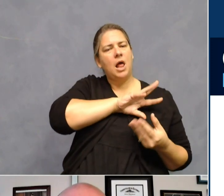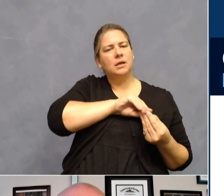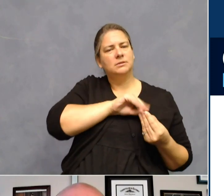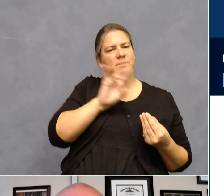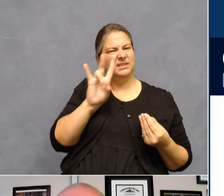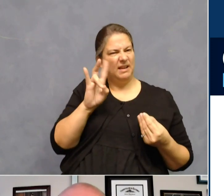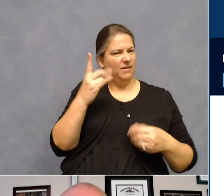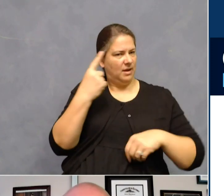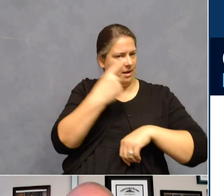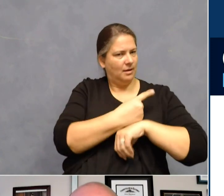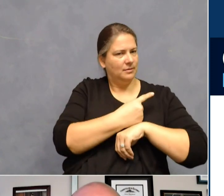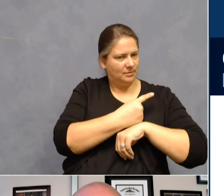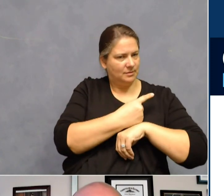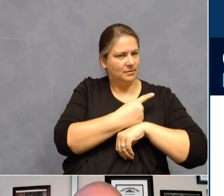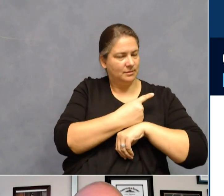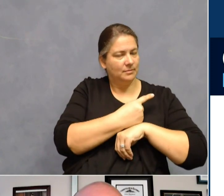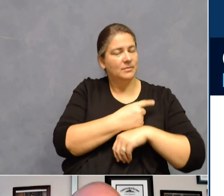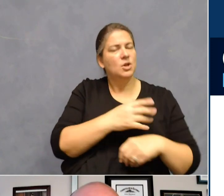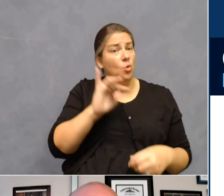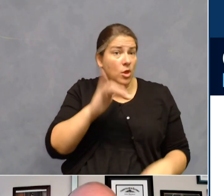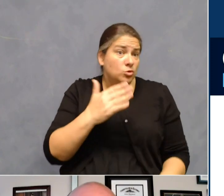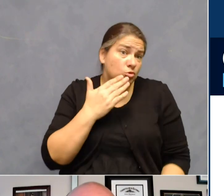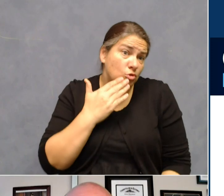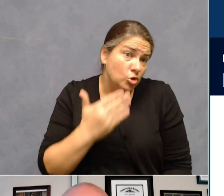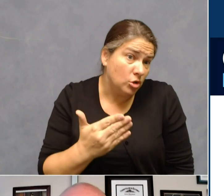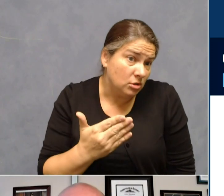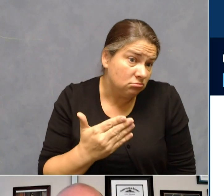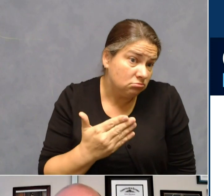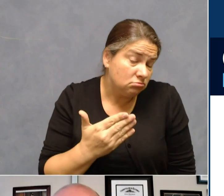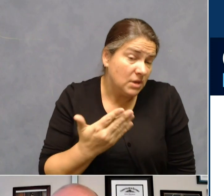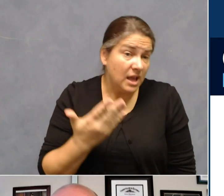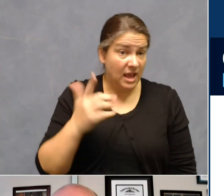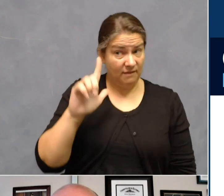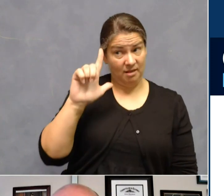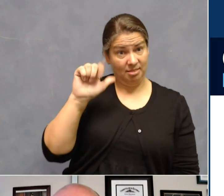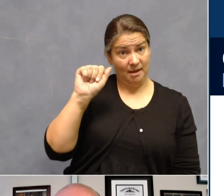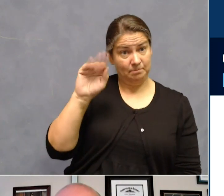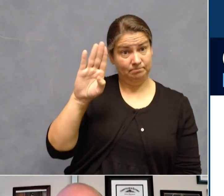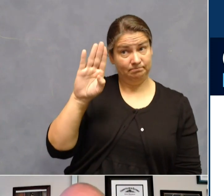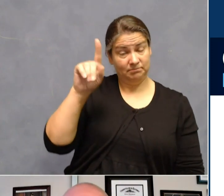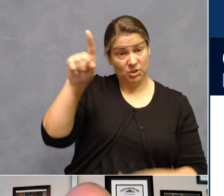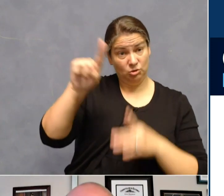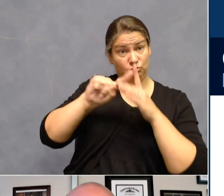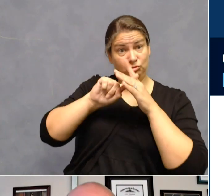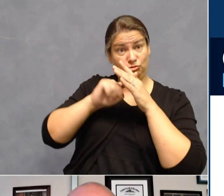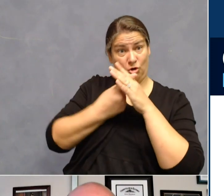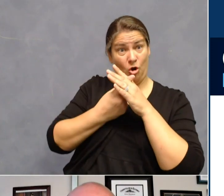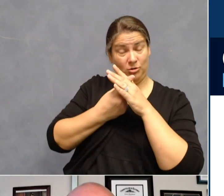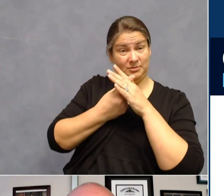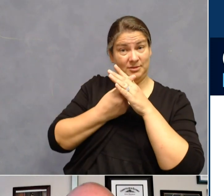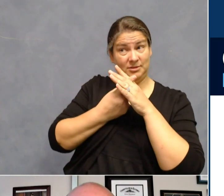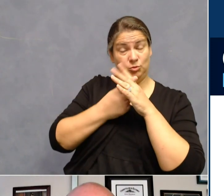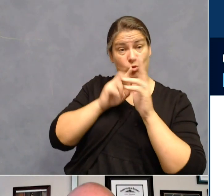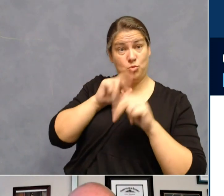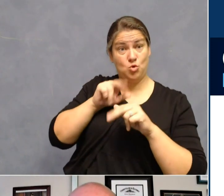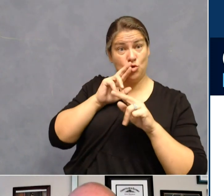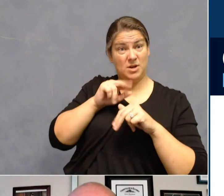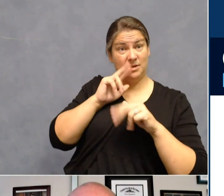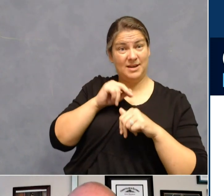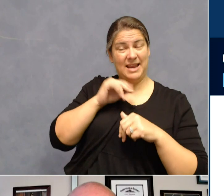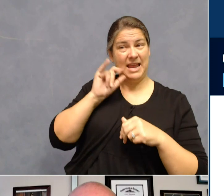that comes on board and starts reporting electronically and dumps in a large number of historical lab